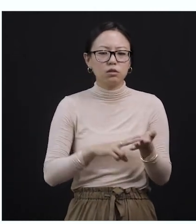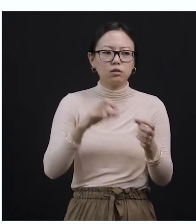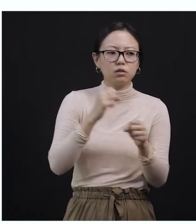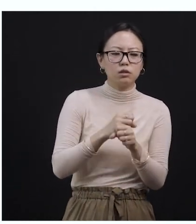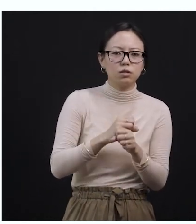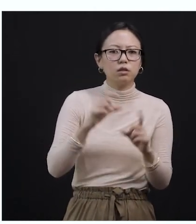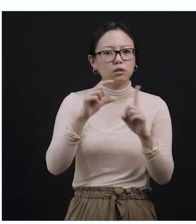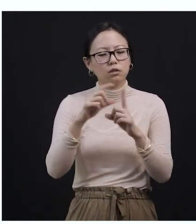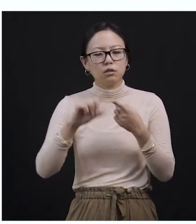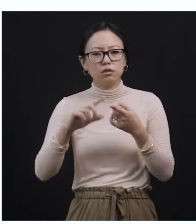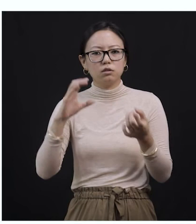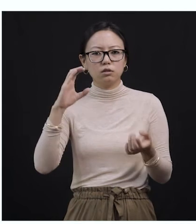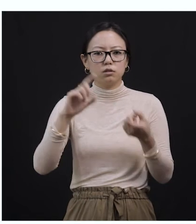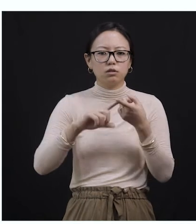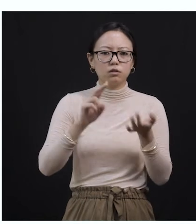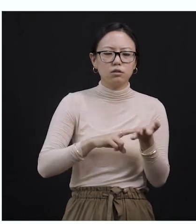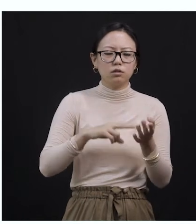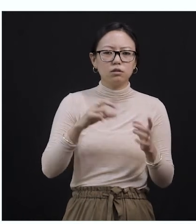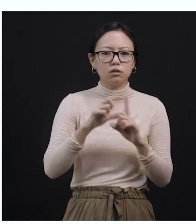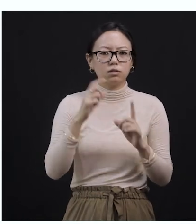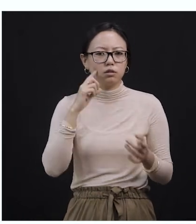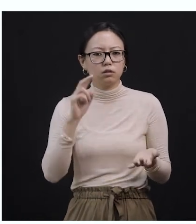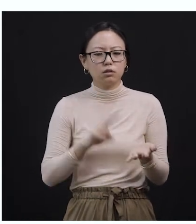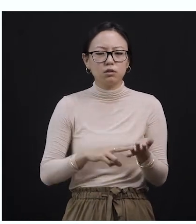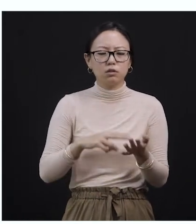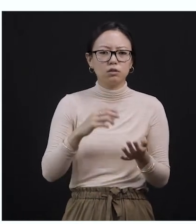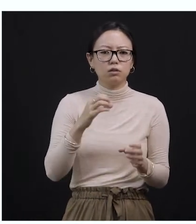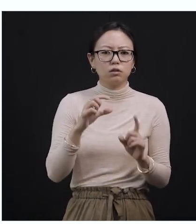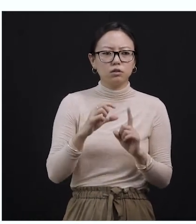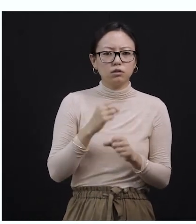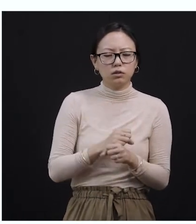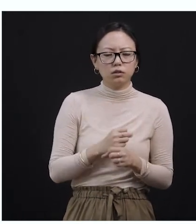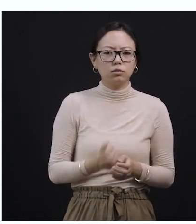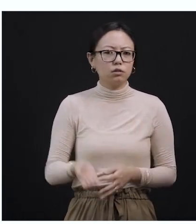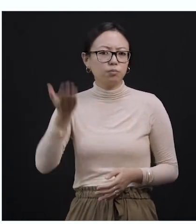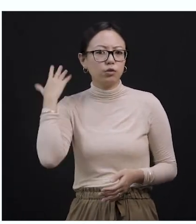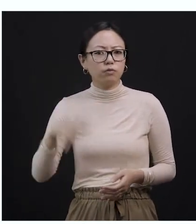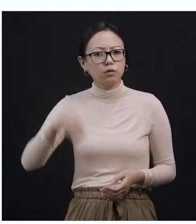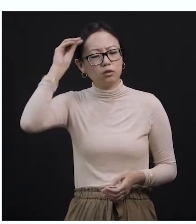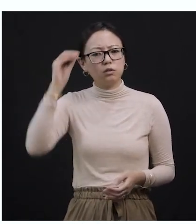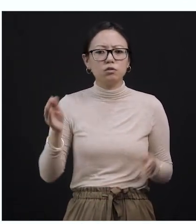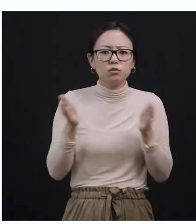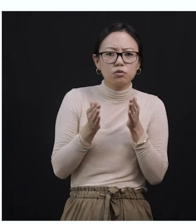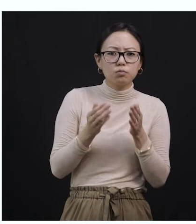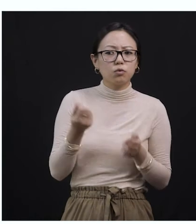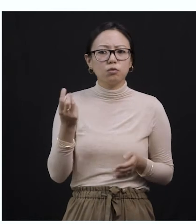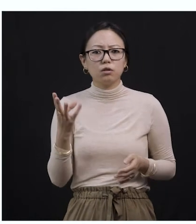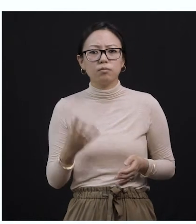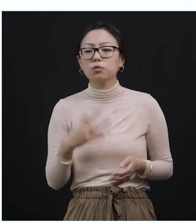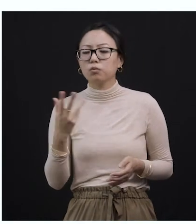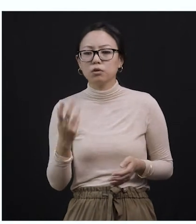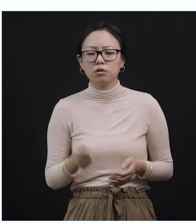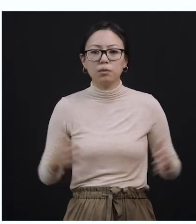about greater, smaller number, now we can learn about ascending and descending very